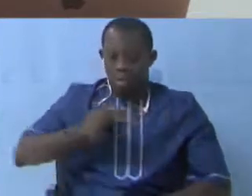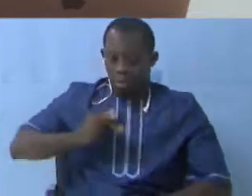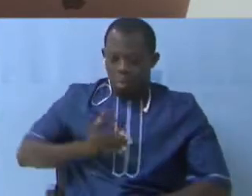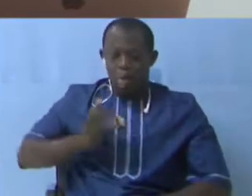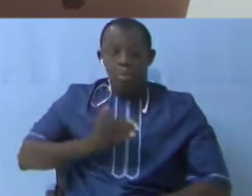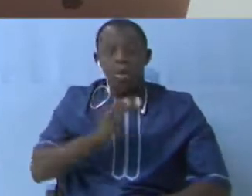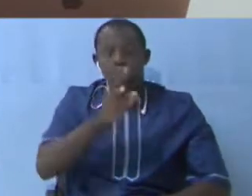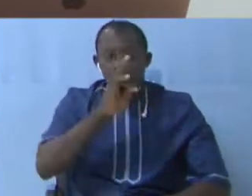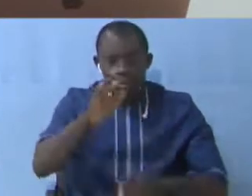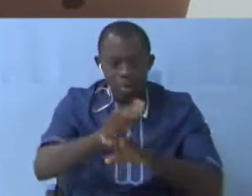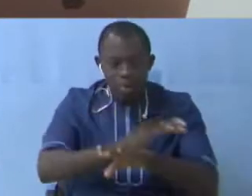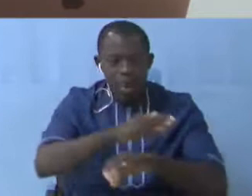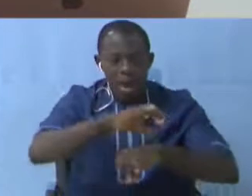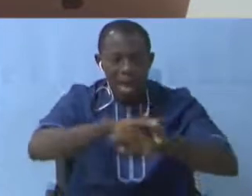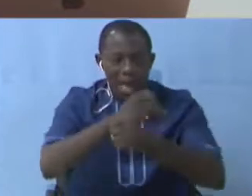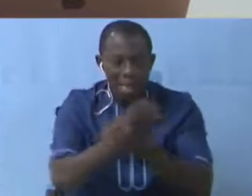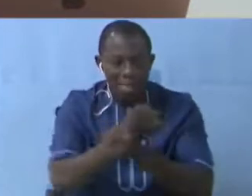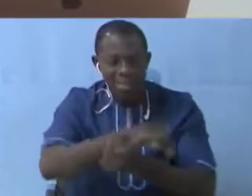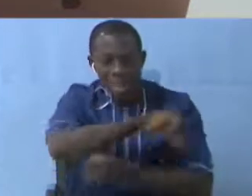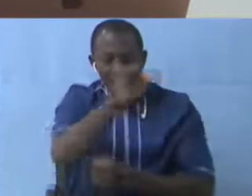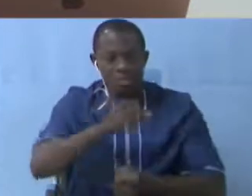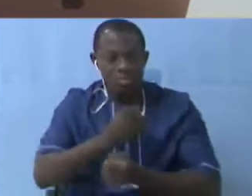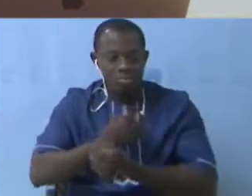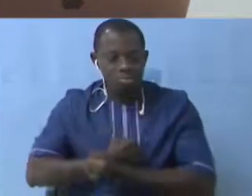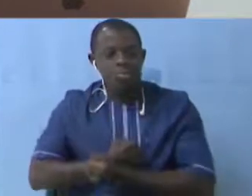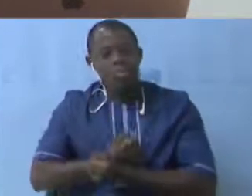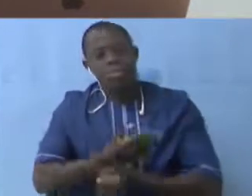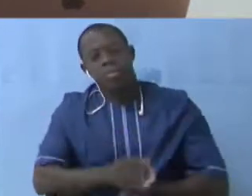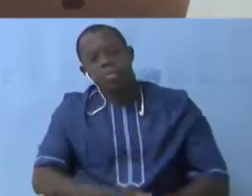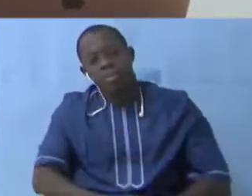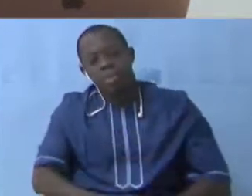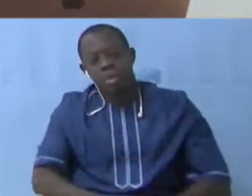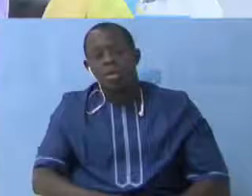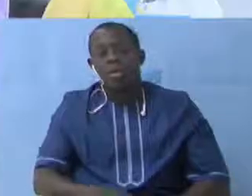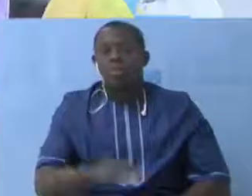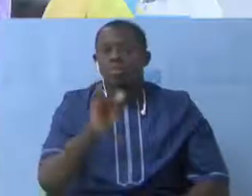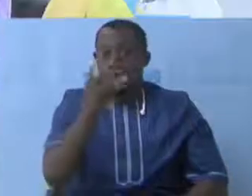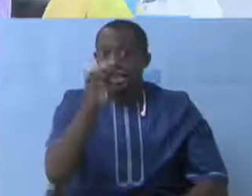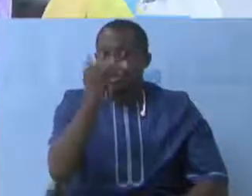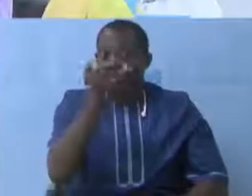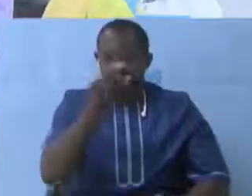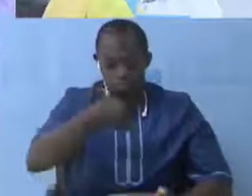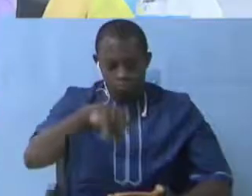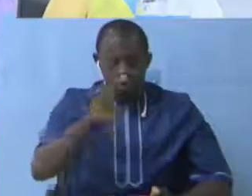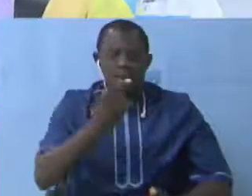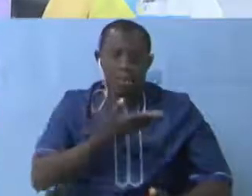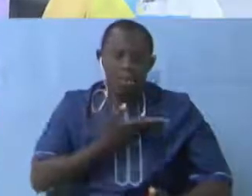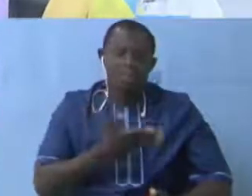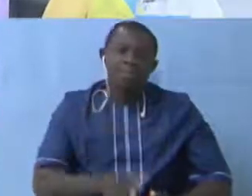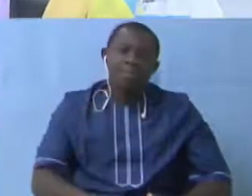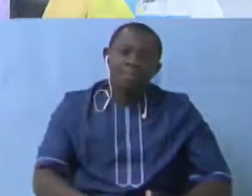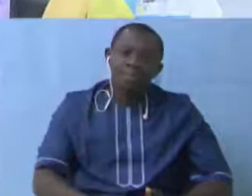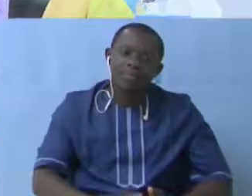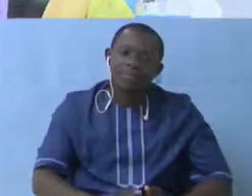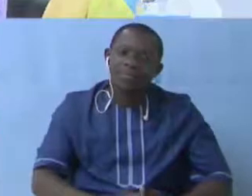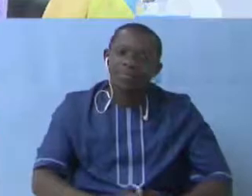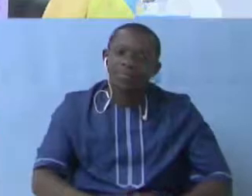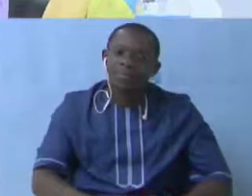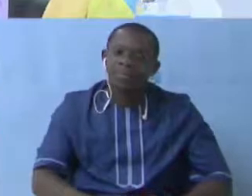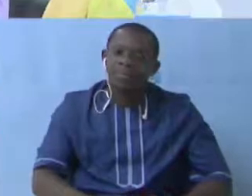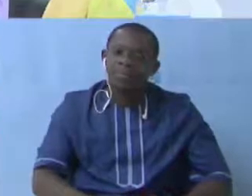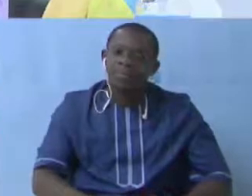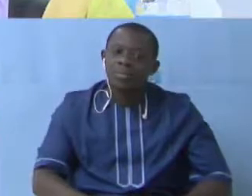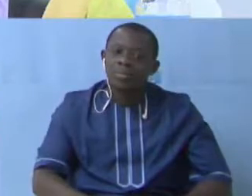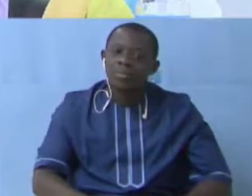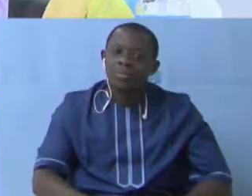sax ay jigéen ñoo xam ne jàpp nañ leen teg leen benn béréb. Yes, that's correct. And if you allow me, I think we